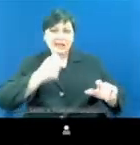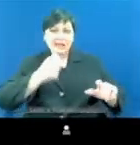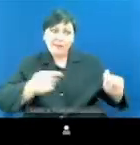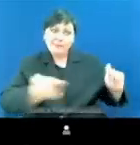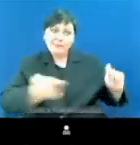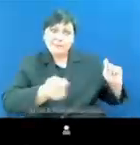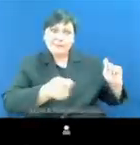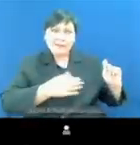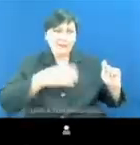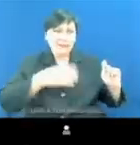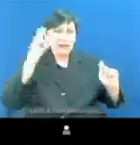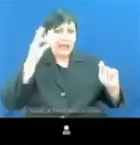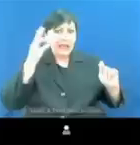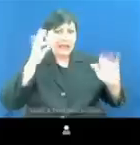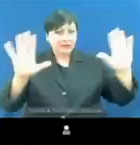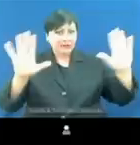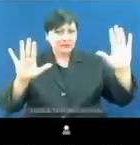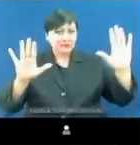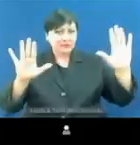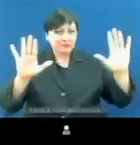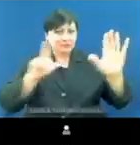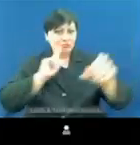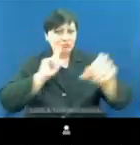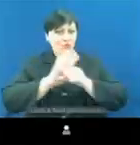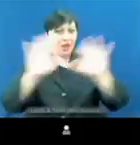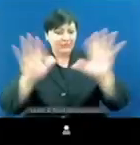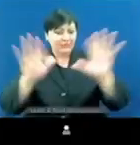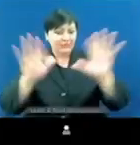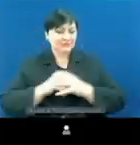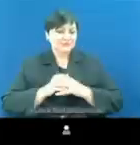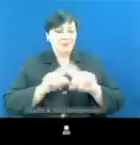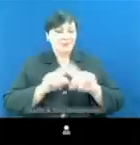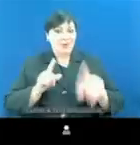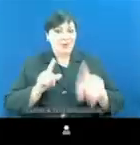often. But I wouldn't do it while I was on a webinar.